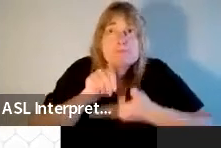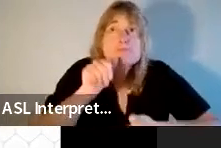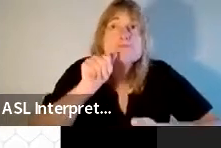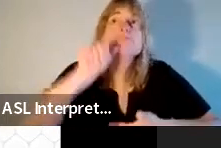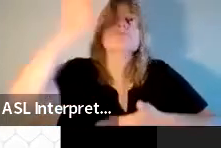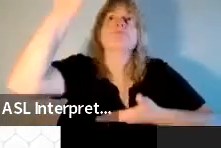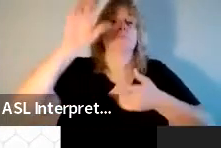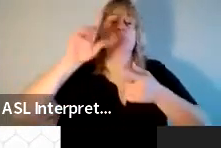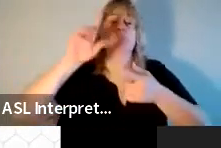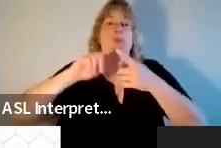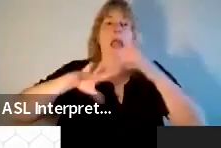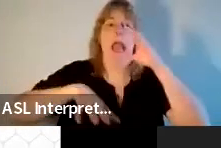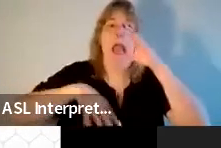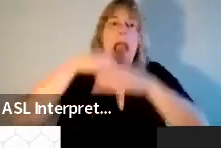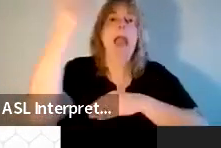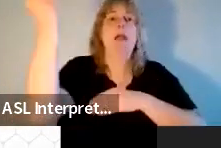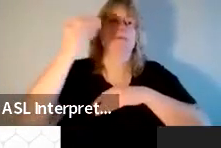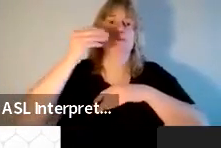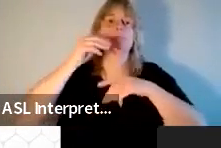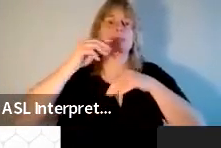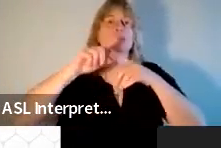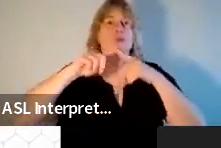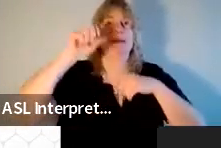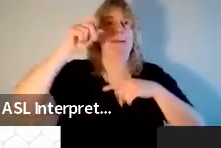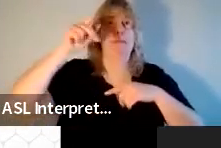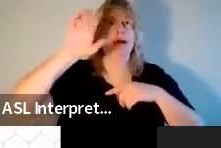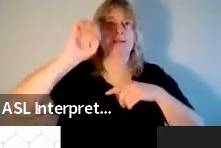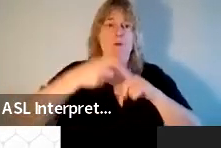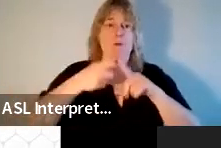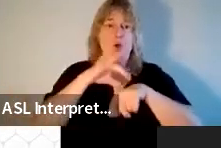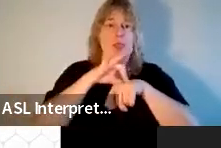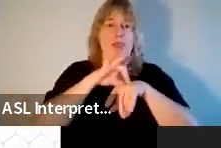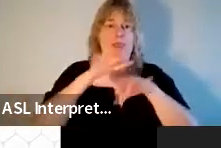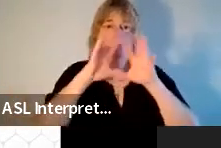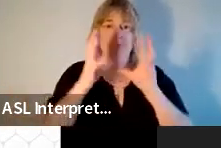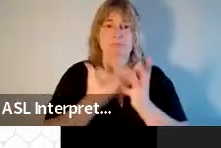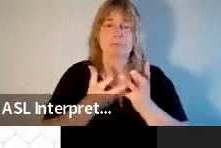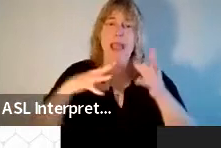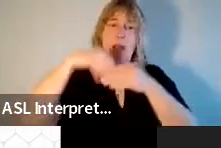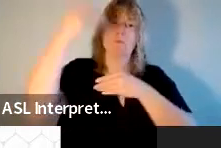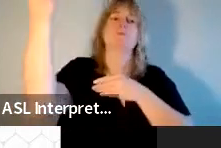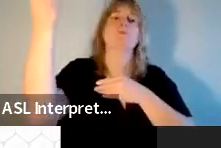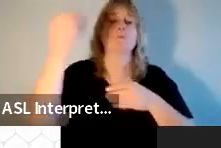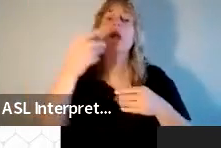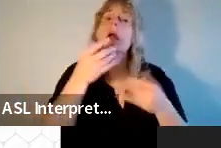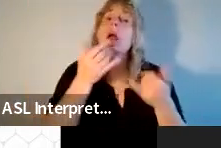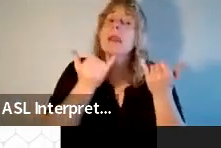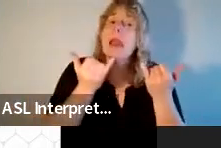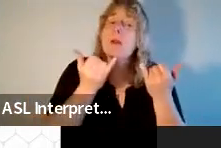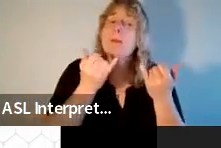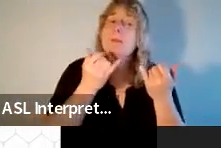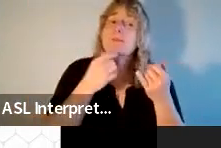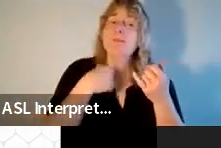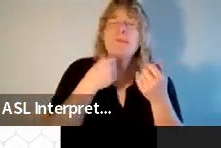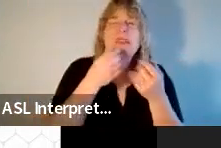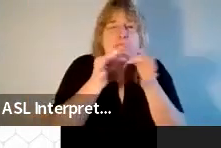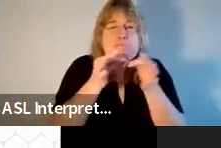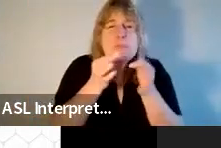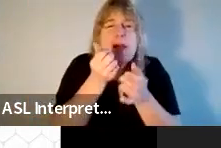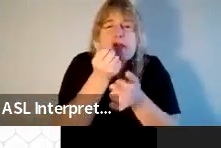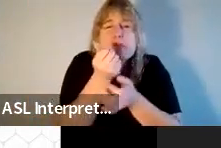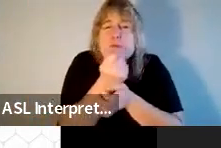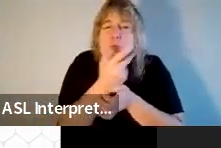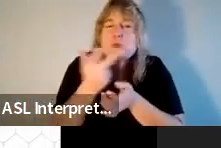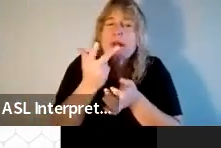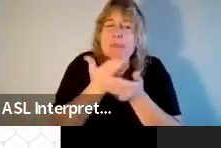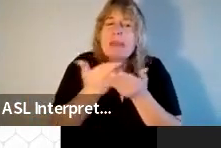Well, let me just give a couple of rundowns of the major features of the James Webb Space Telescope, and I'll start on